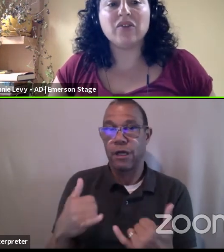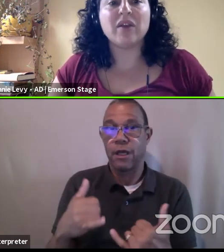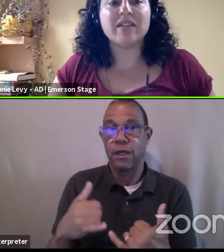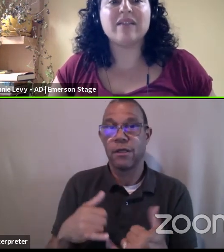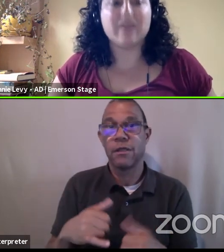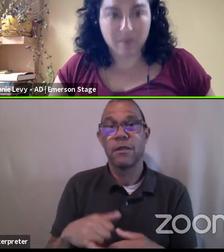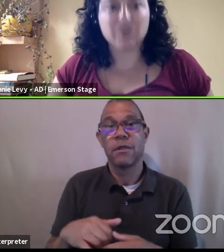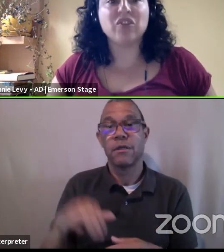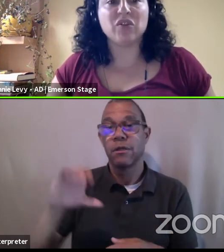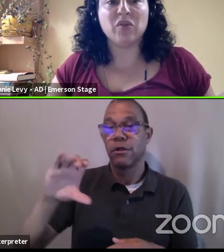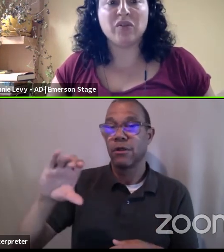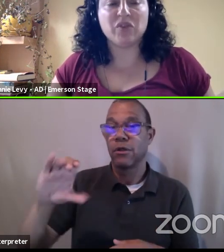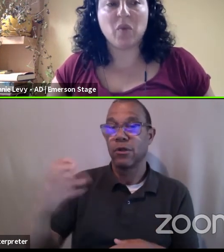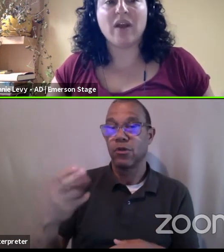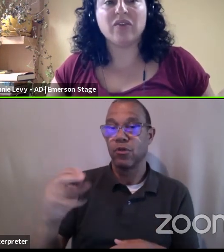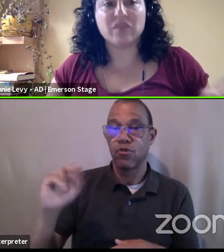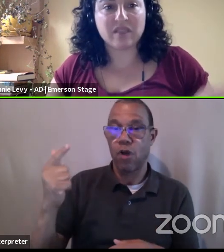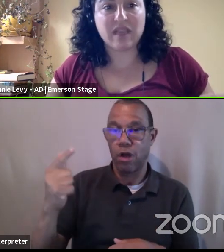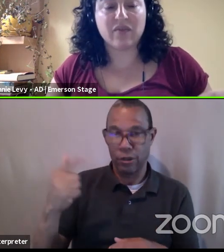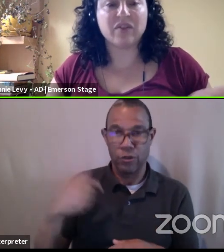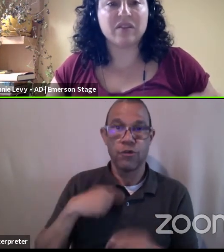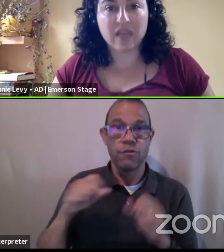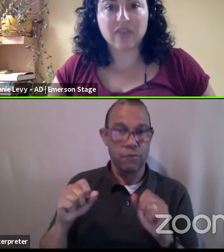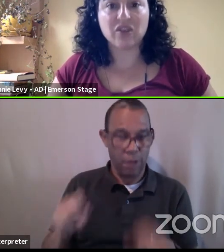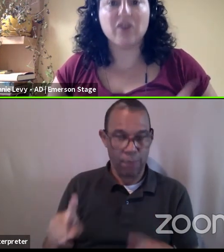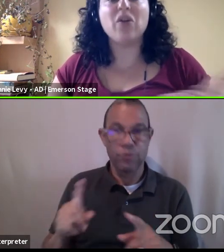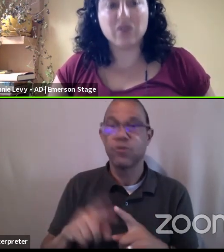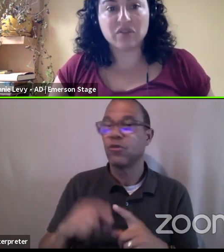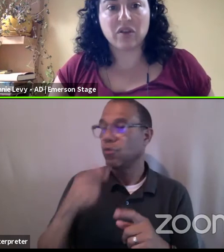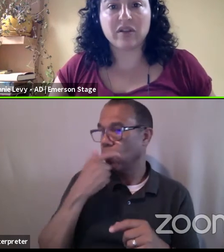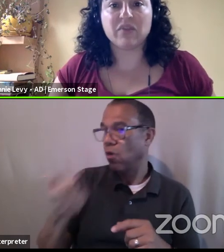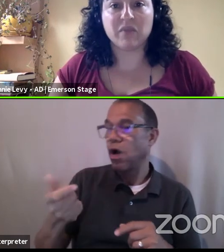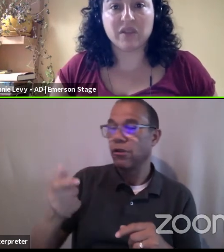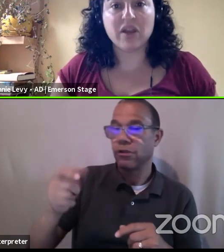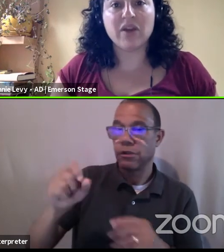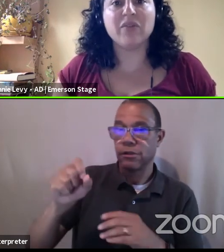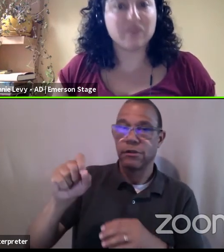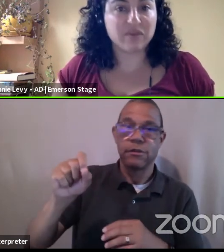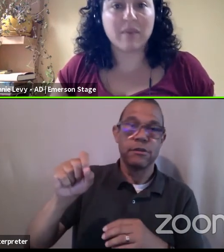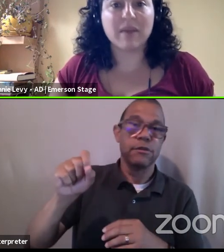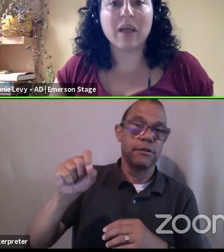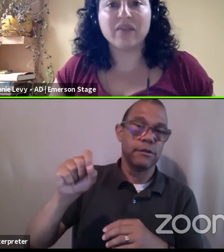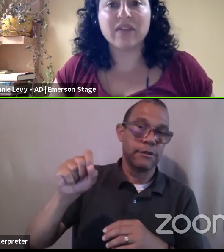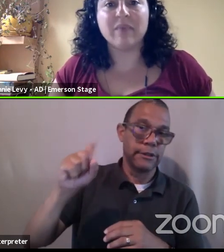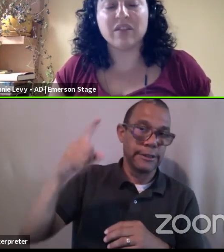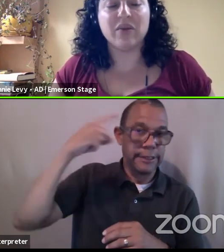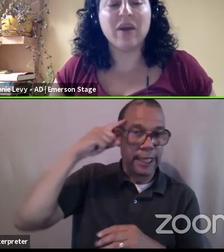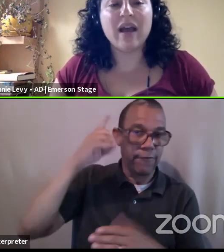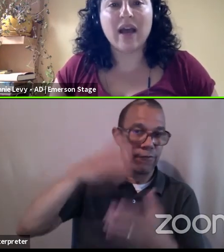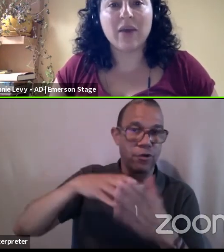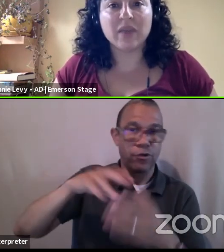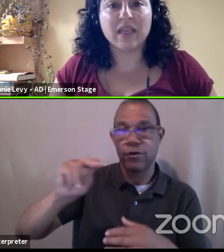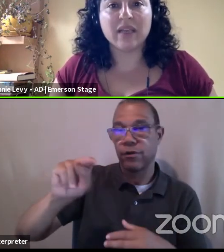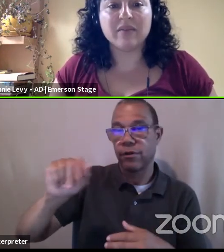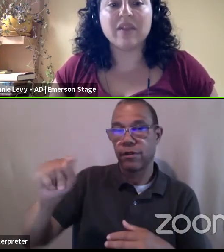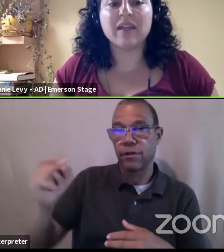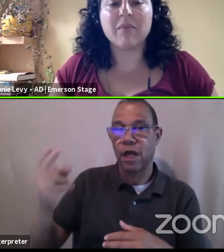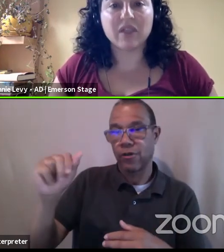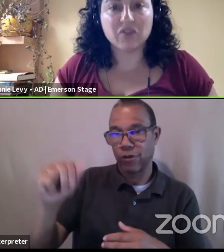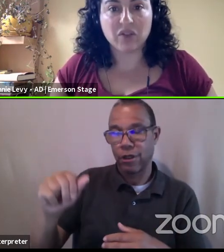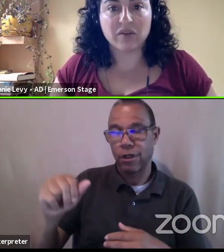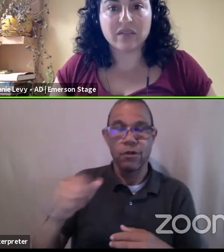chang has had an opportunity to to watch the state versus natasha we just saw clips from godot so there's not been a lot of time to uh really